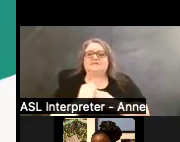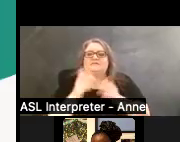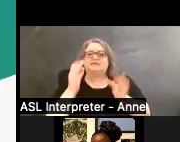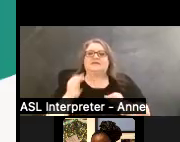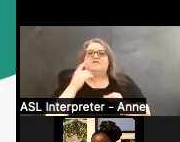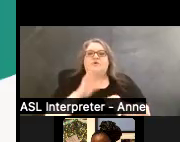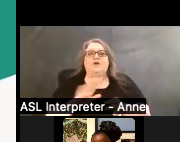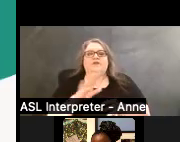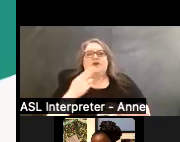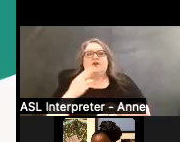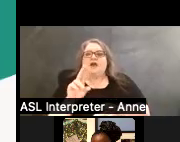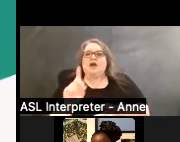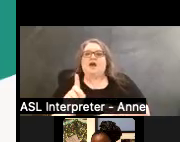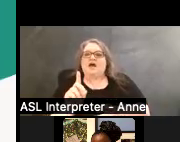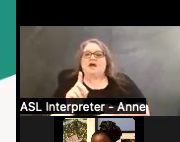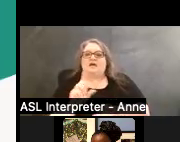HUD